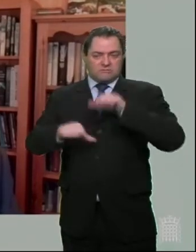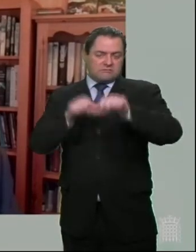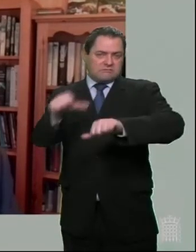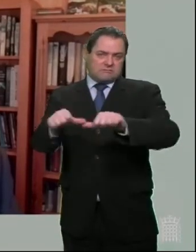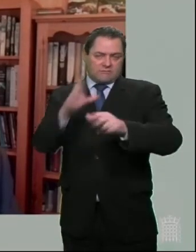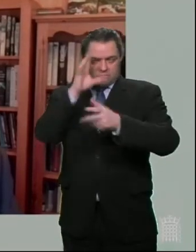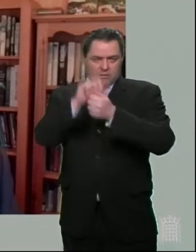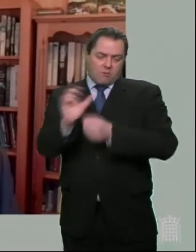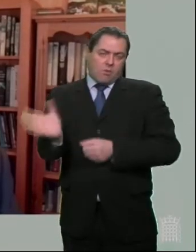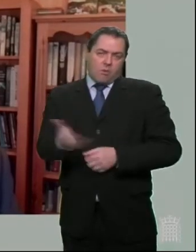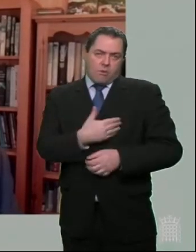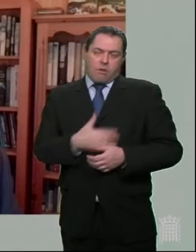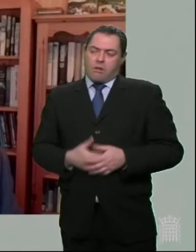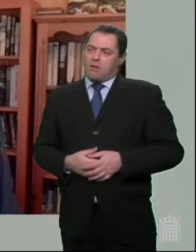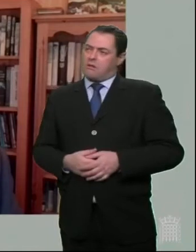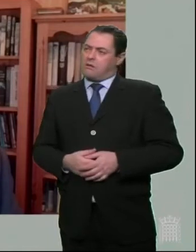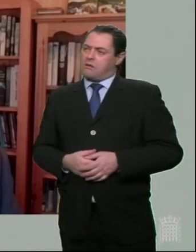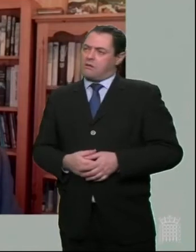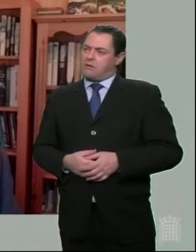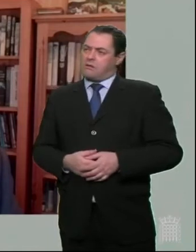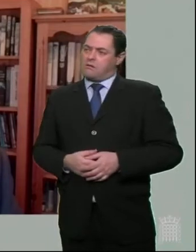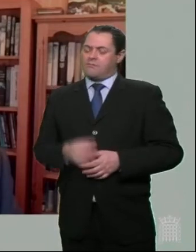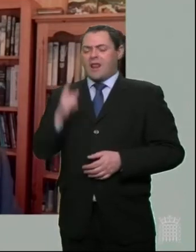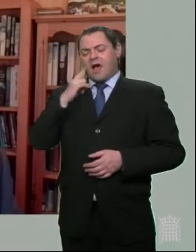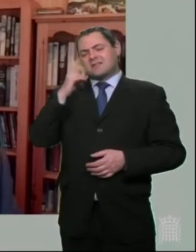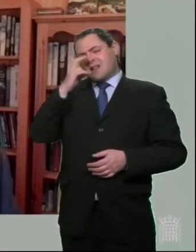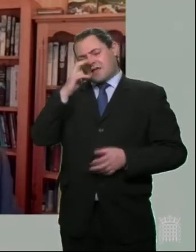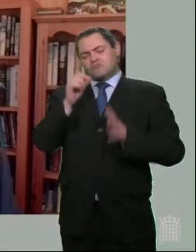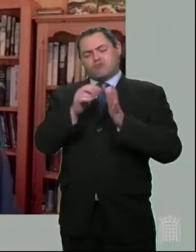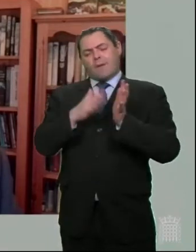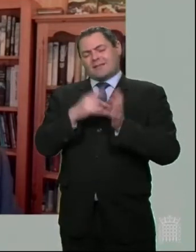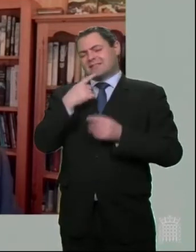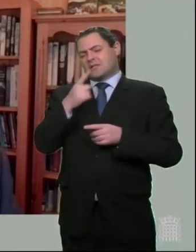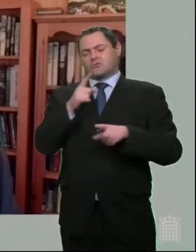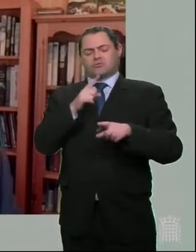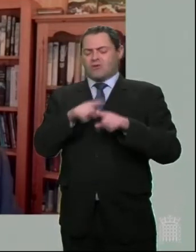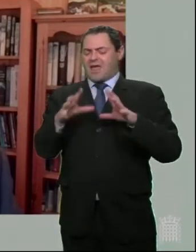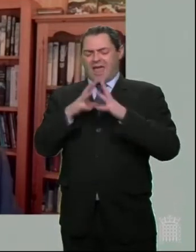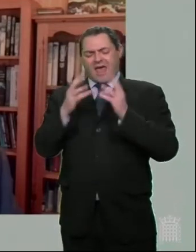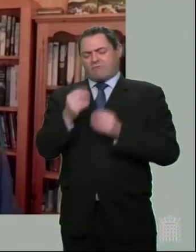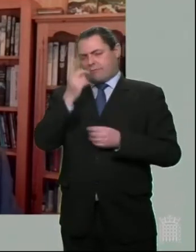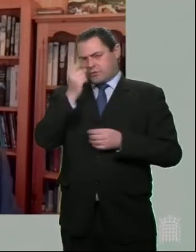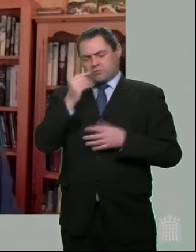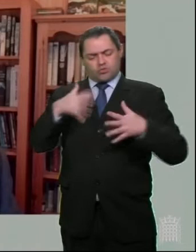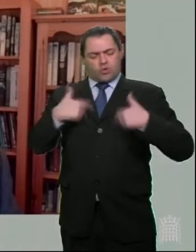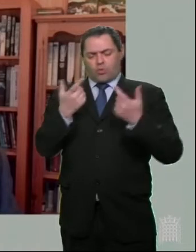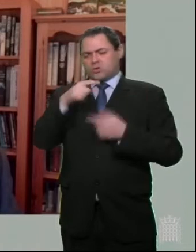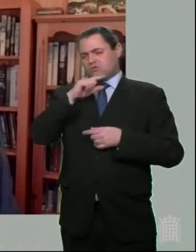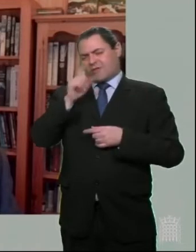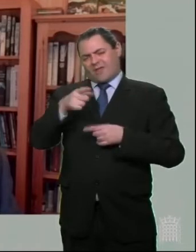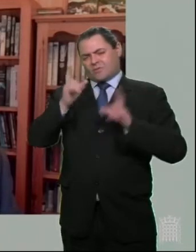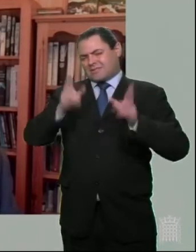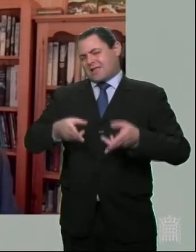Prime Minister claimed we truly did everything we could to avoid the deaths of 100,000 people across the UK from